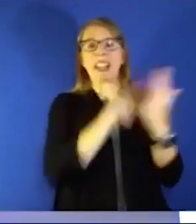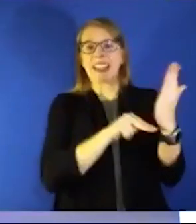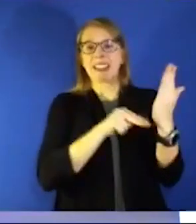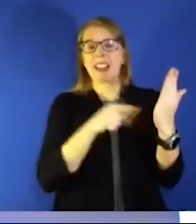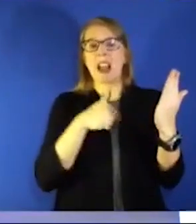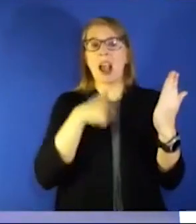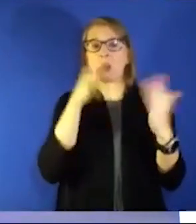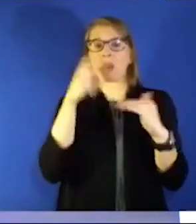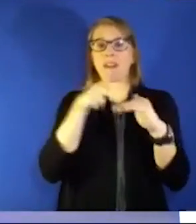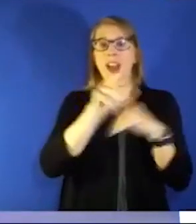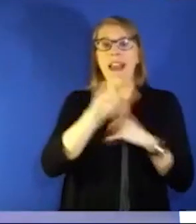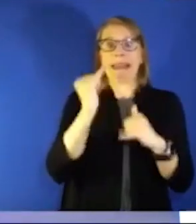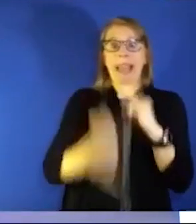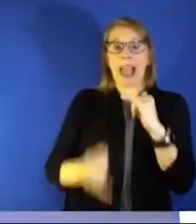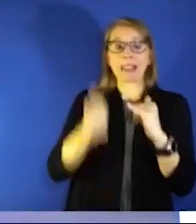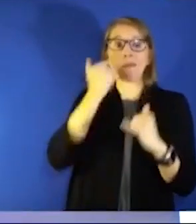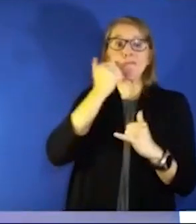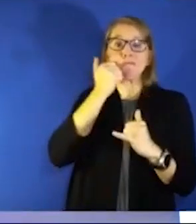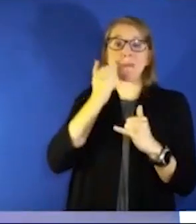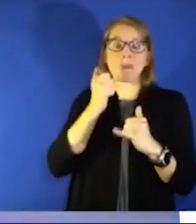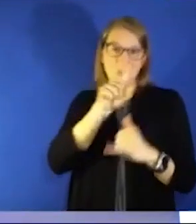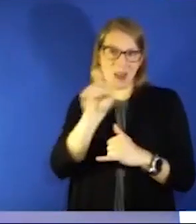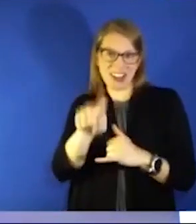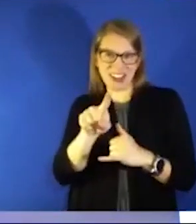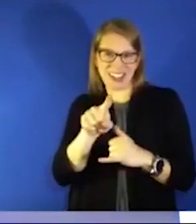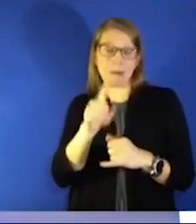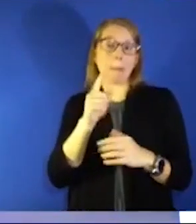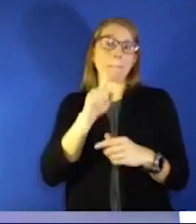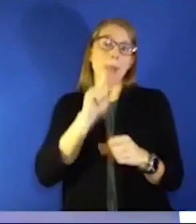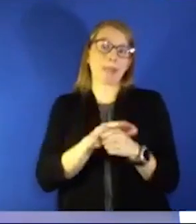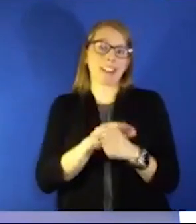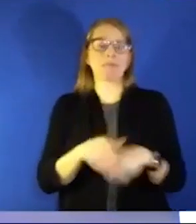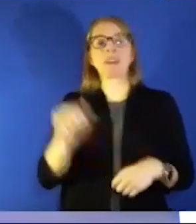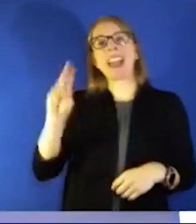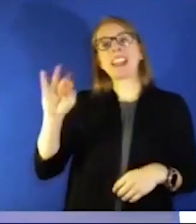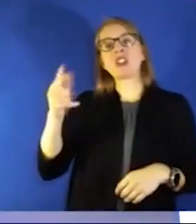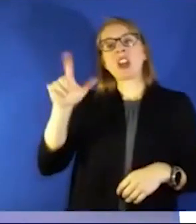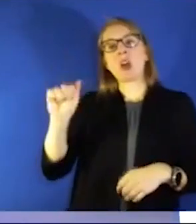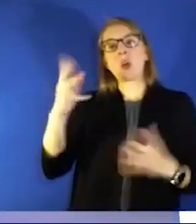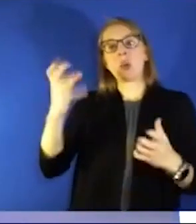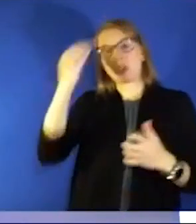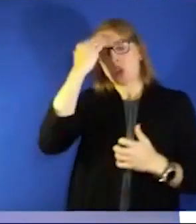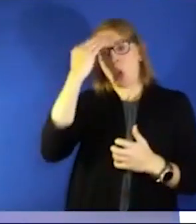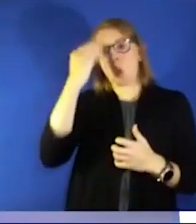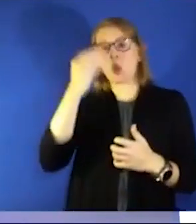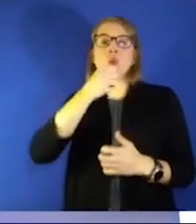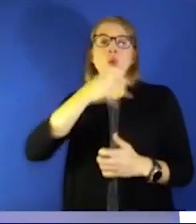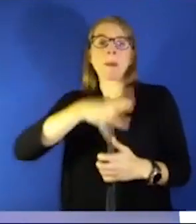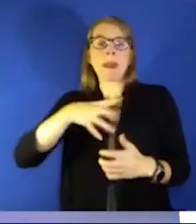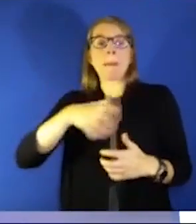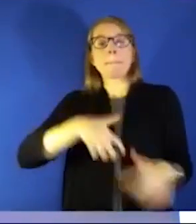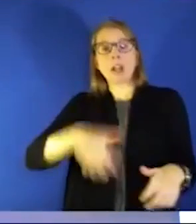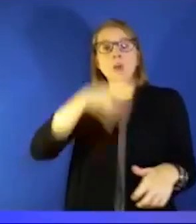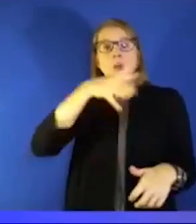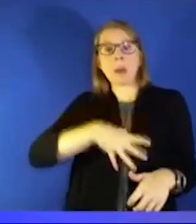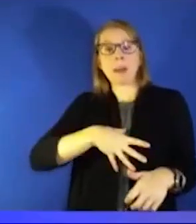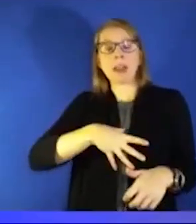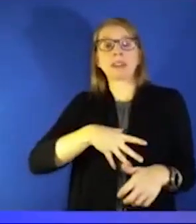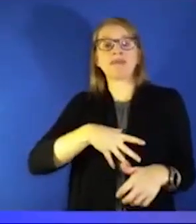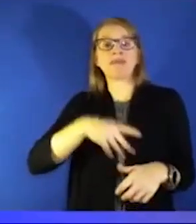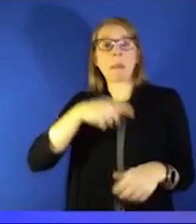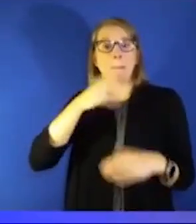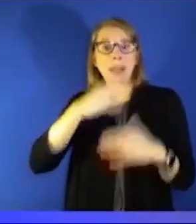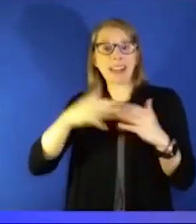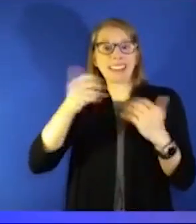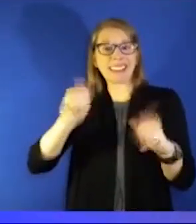period question. Okay, Angela wants to know, have doctors heard about pregnant women spotting after getting vaccinated? So being